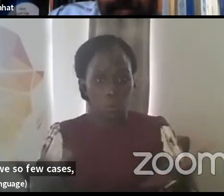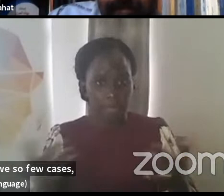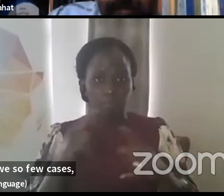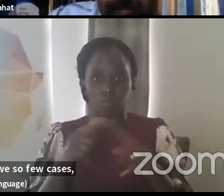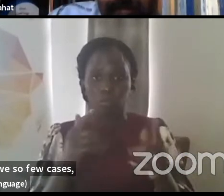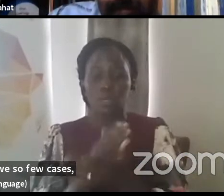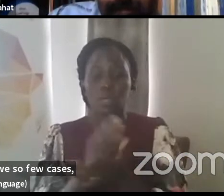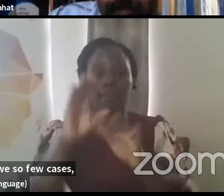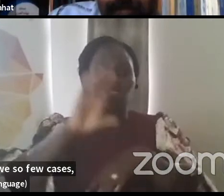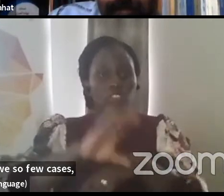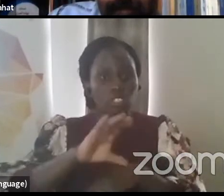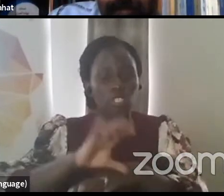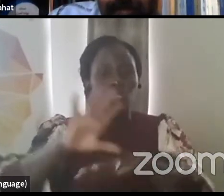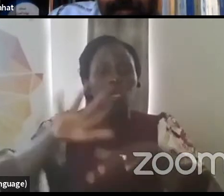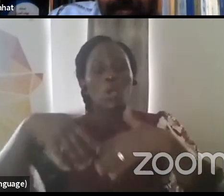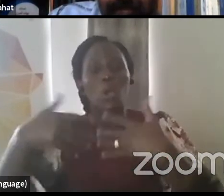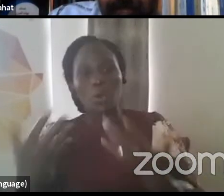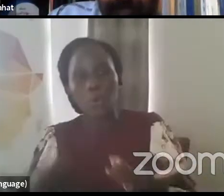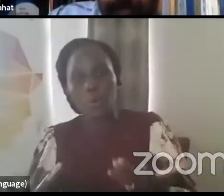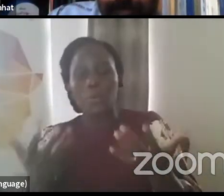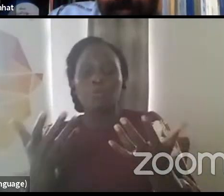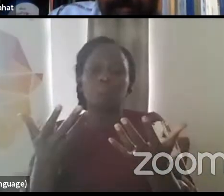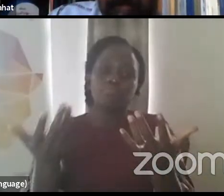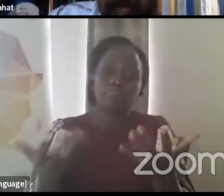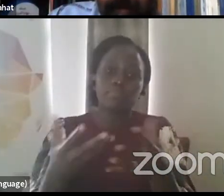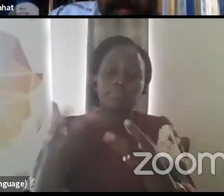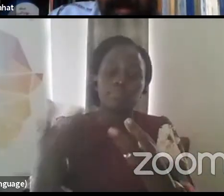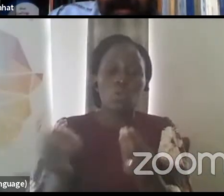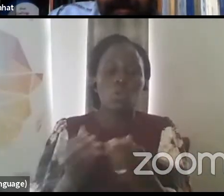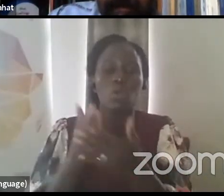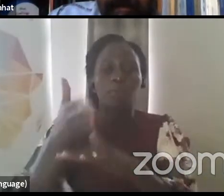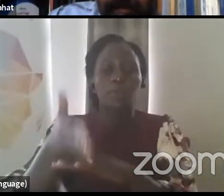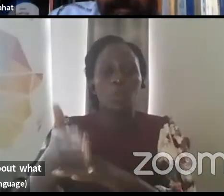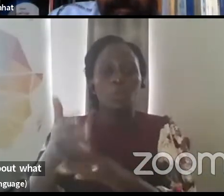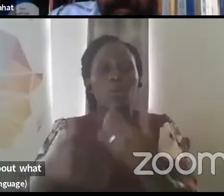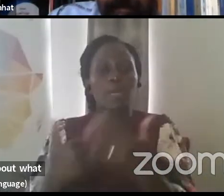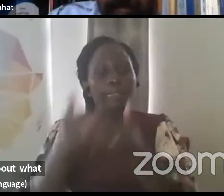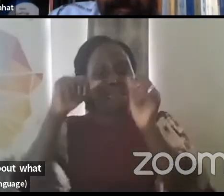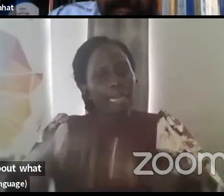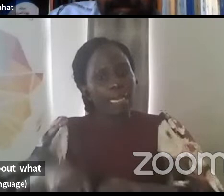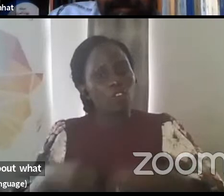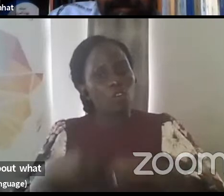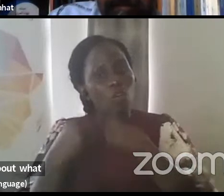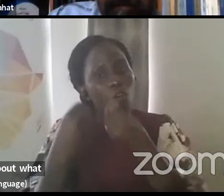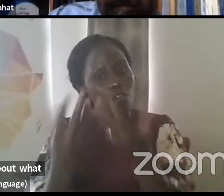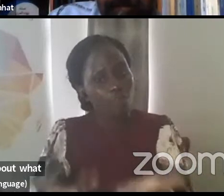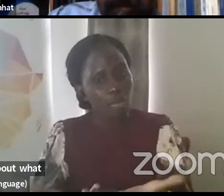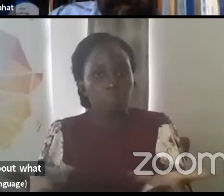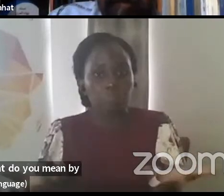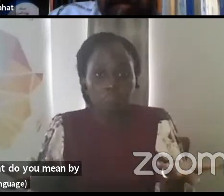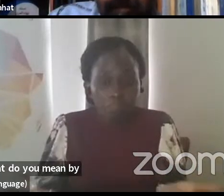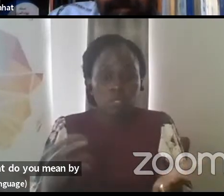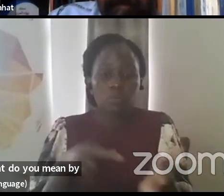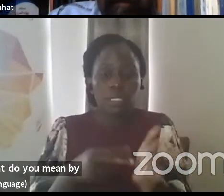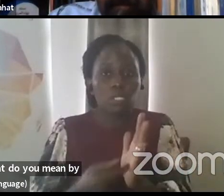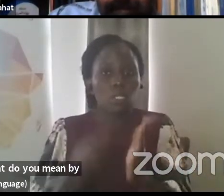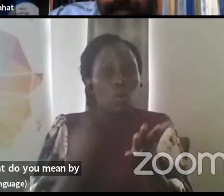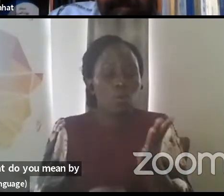judges going beyond that and thinking of actually what do we mean by freedom of expression